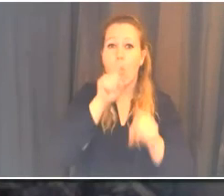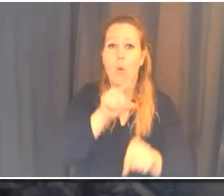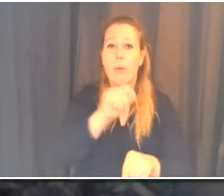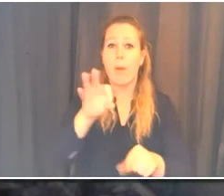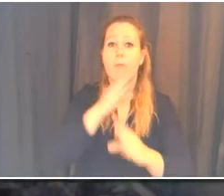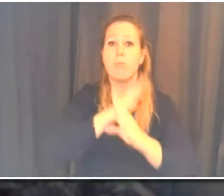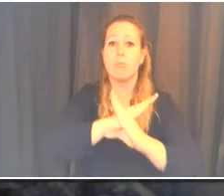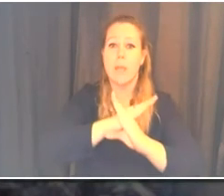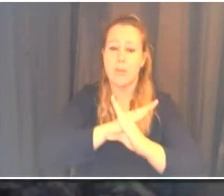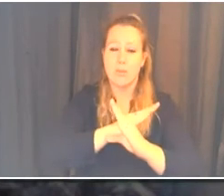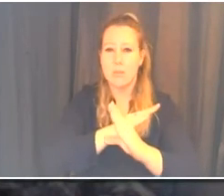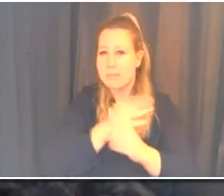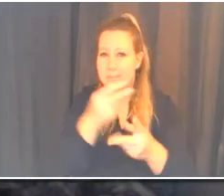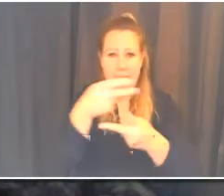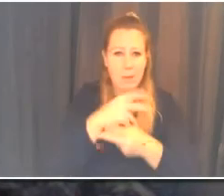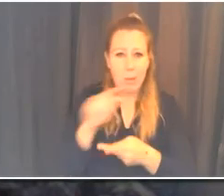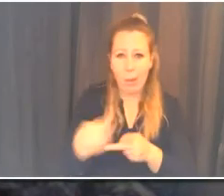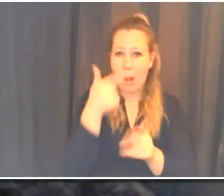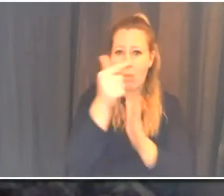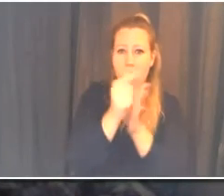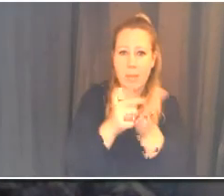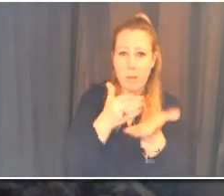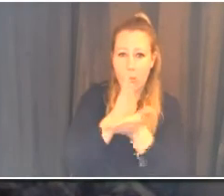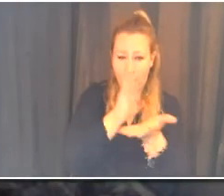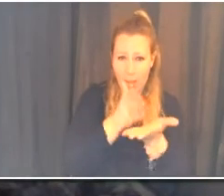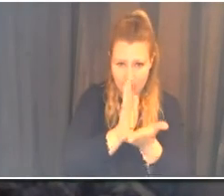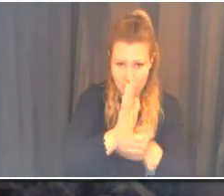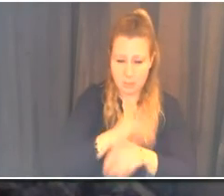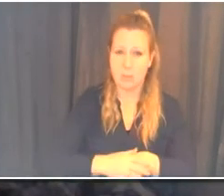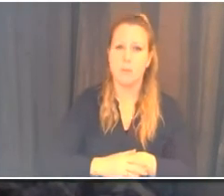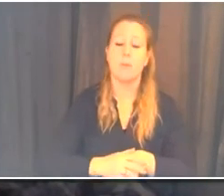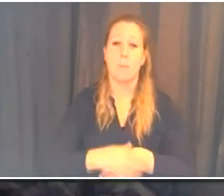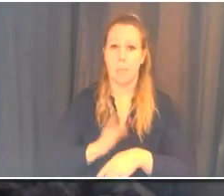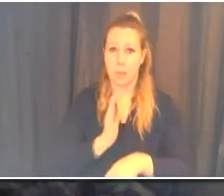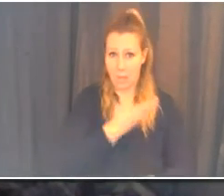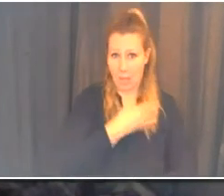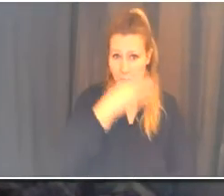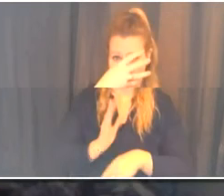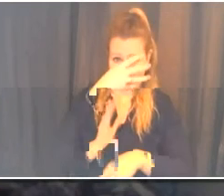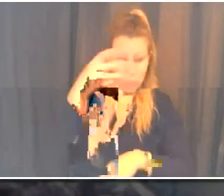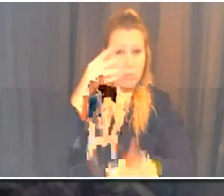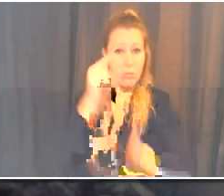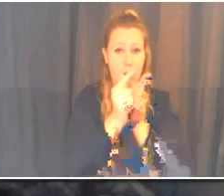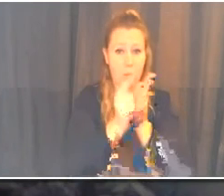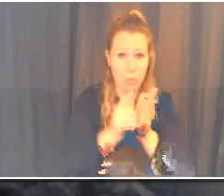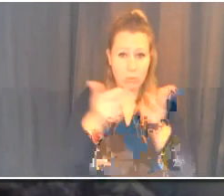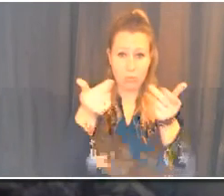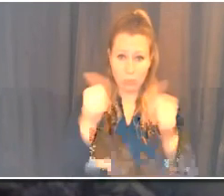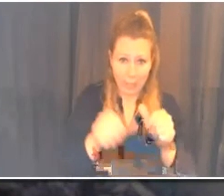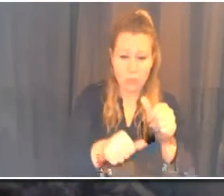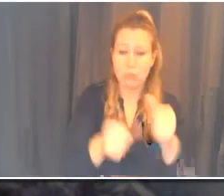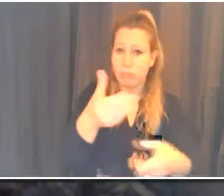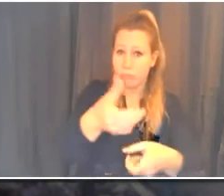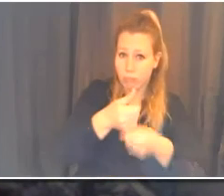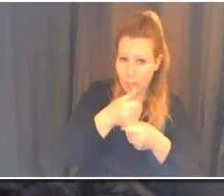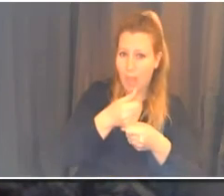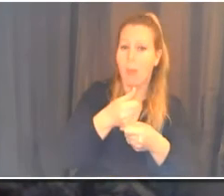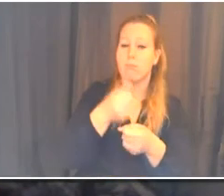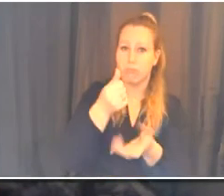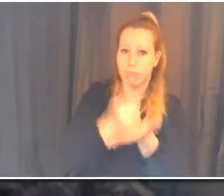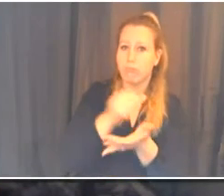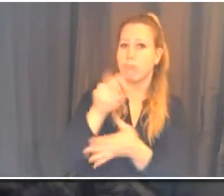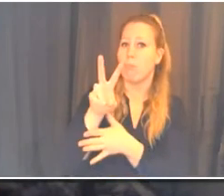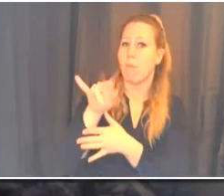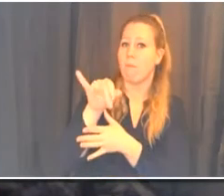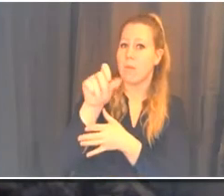time um she is learning how to mitigate the risk coping with feelings and safely plan for um for a new beginning once